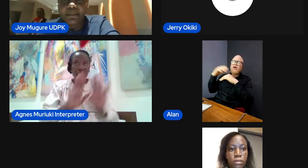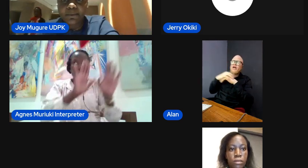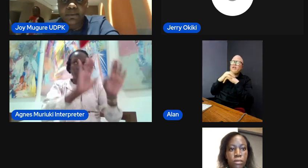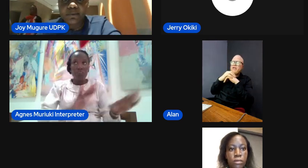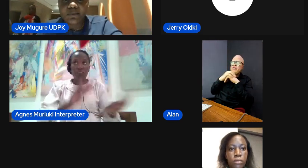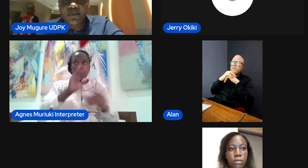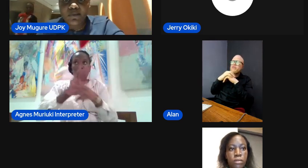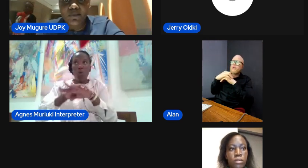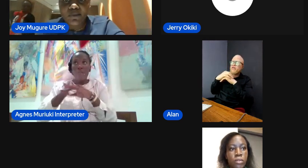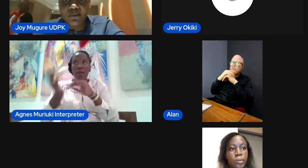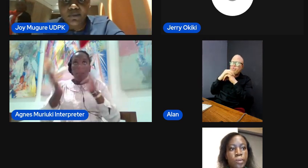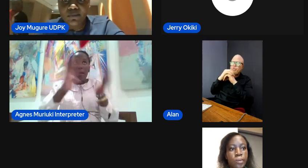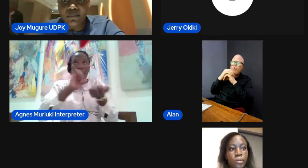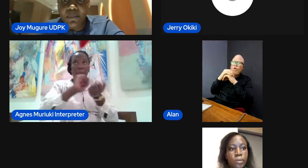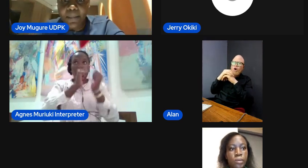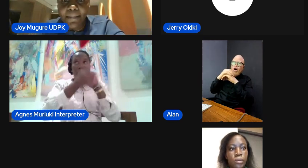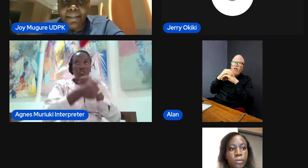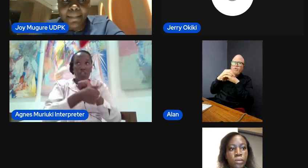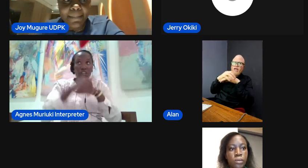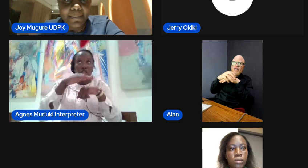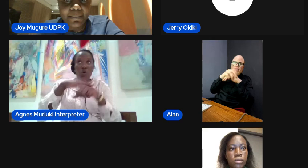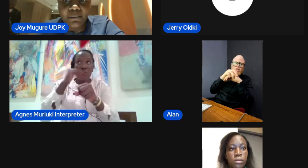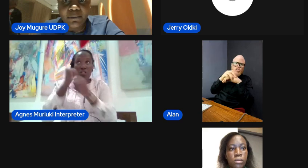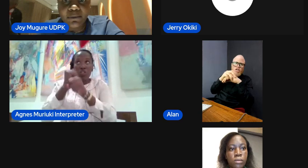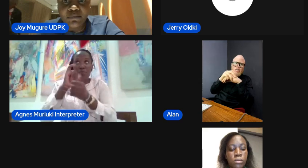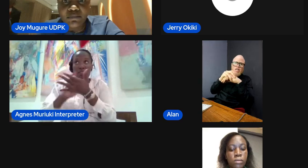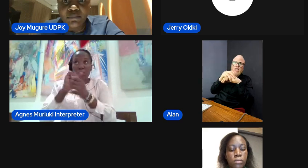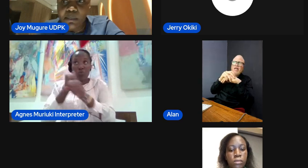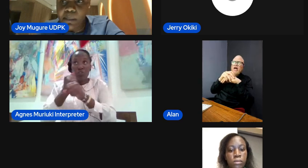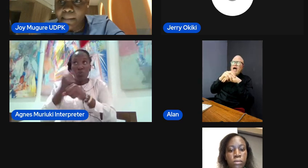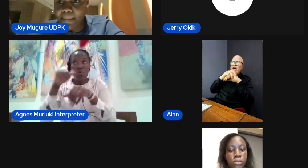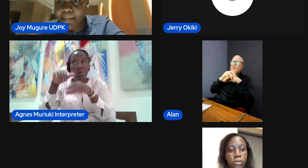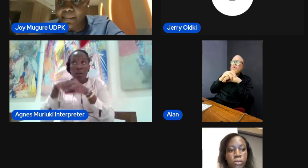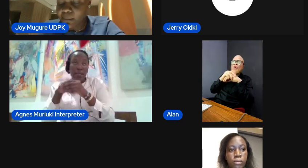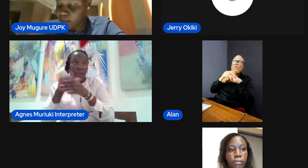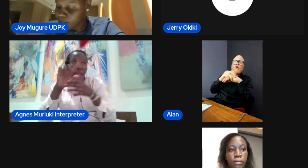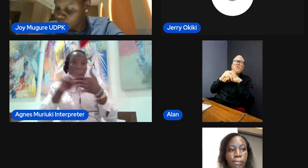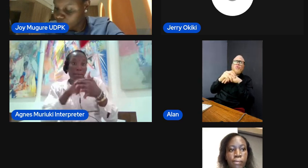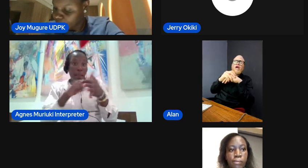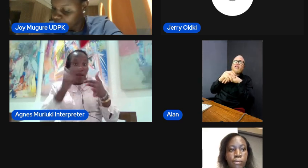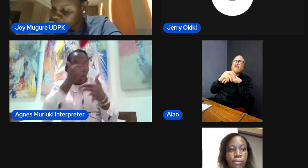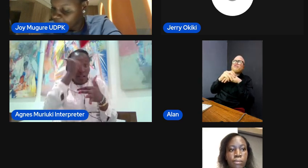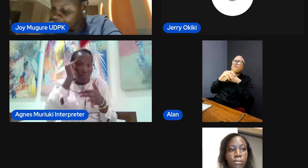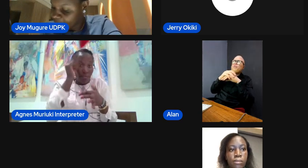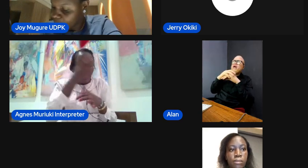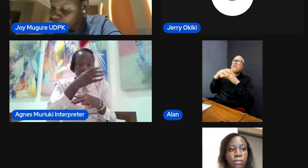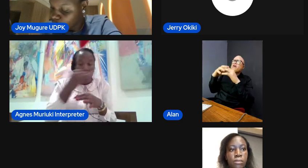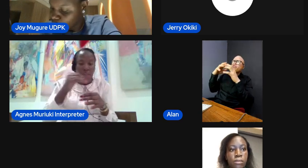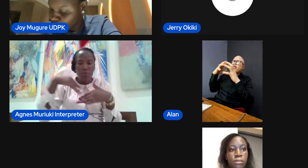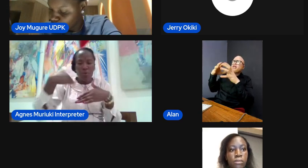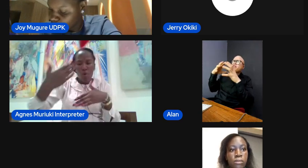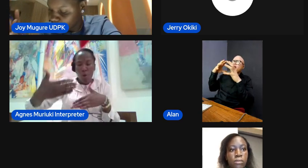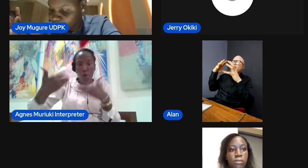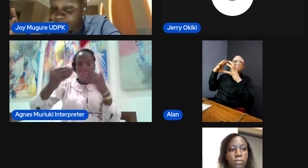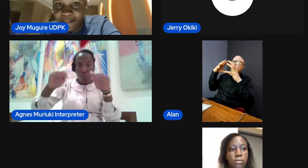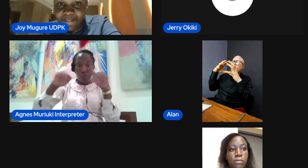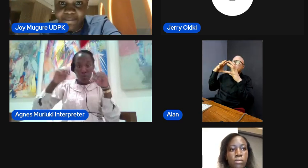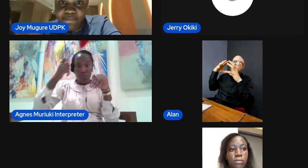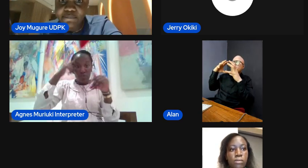comes to Black albinism and the work that we do around climate justice. And we always wait for when there